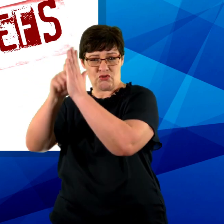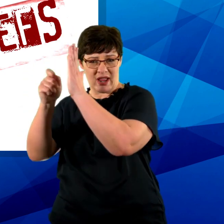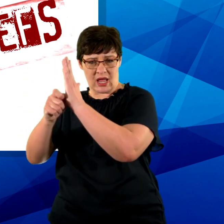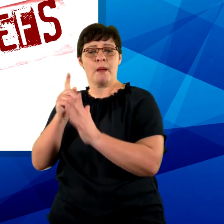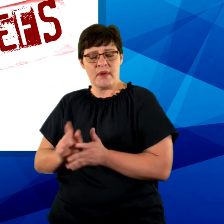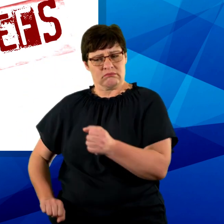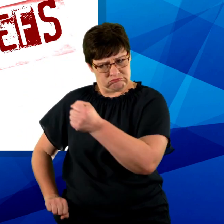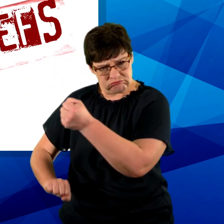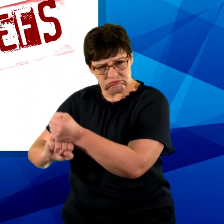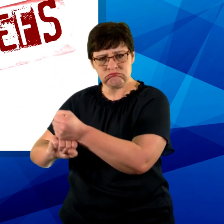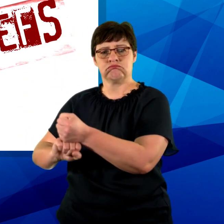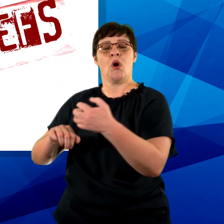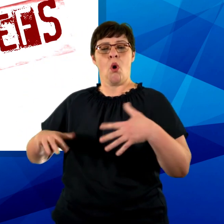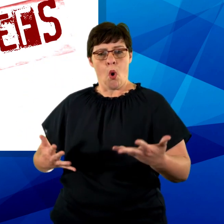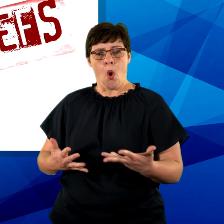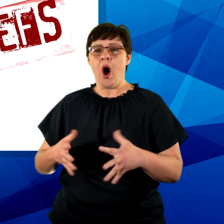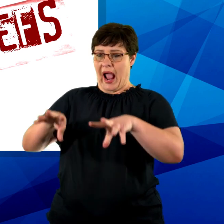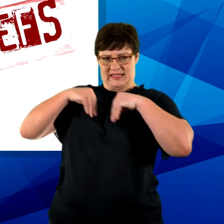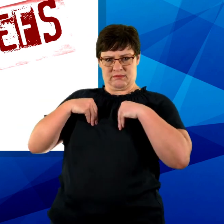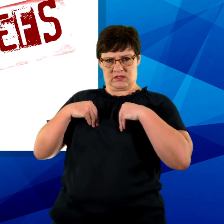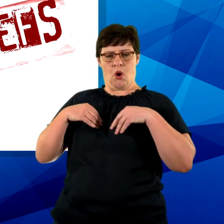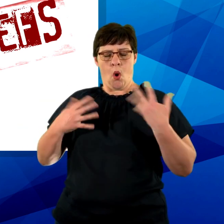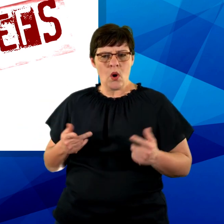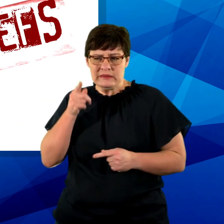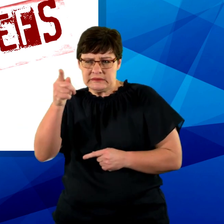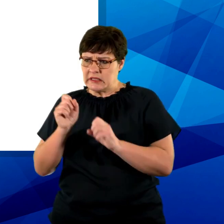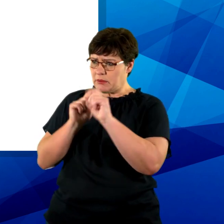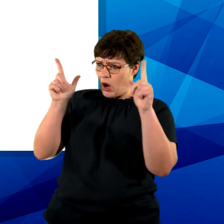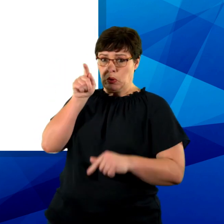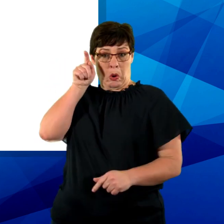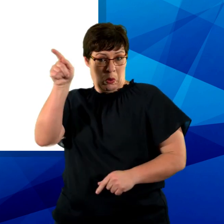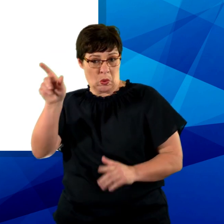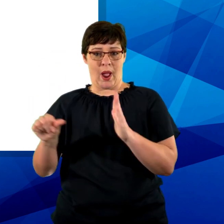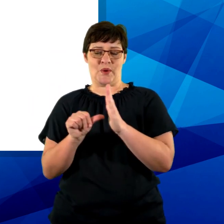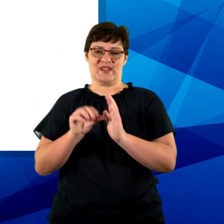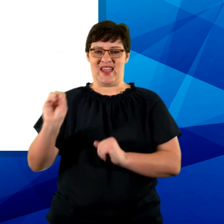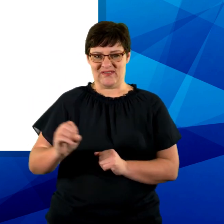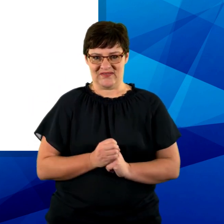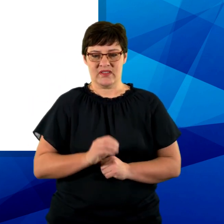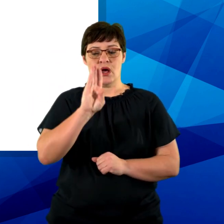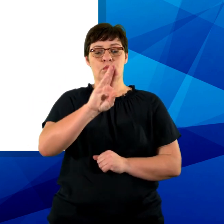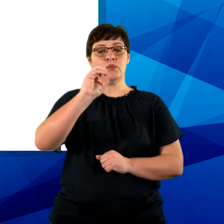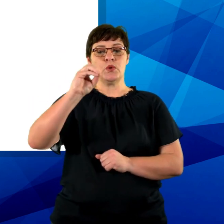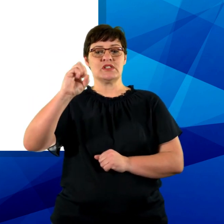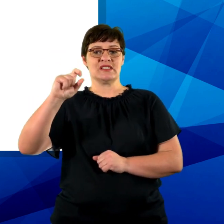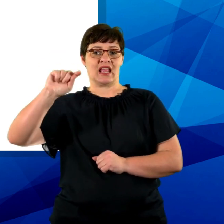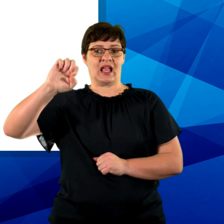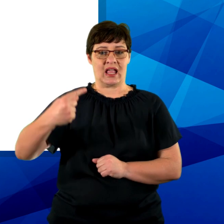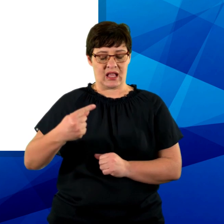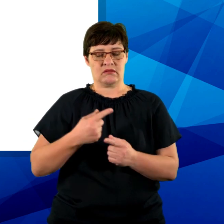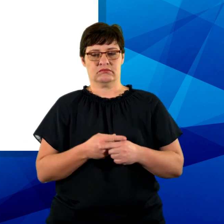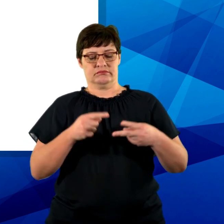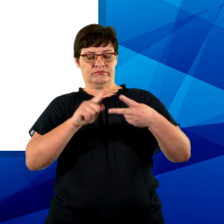writers and express surprise or stress importance. Boosting, tentative writing, and the use